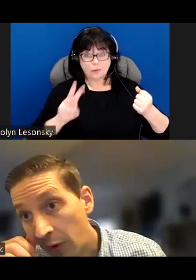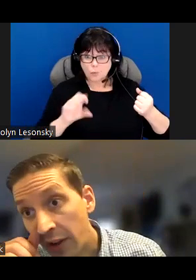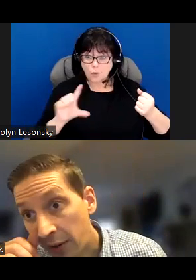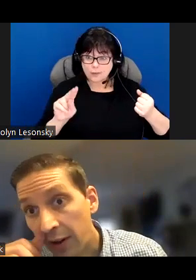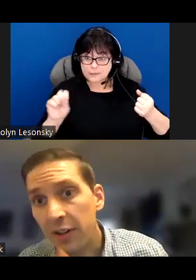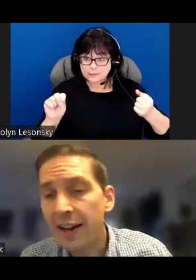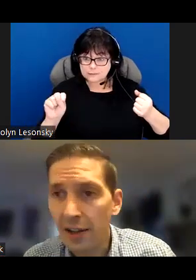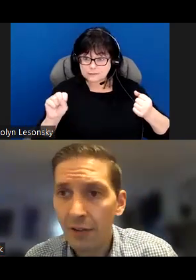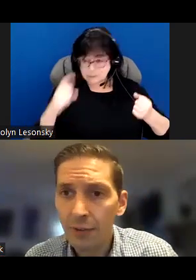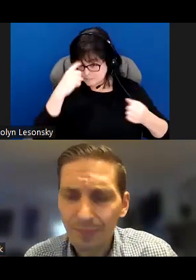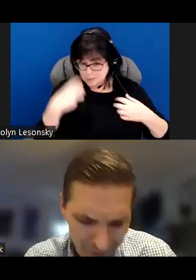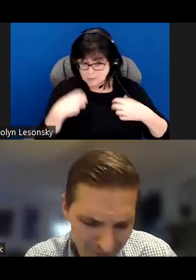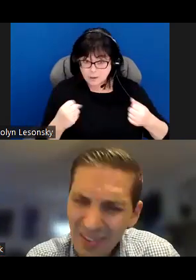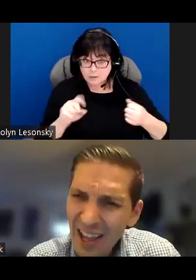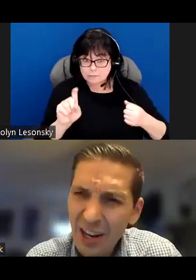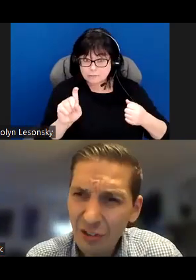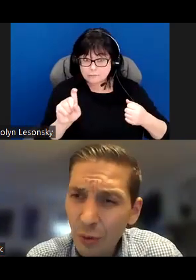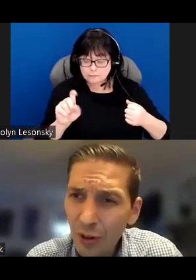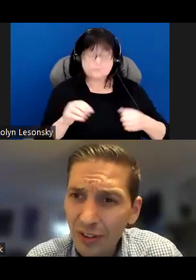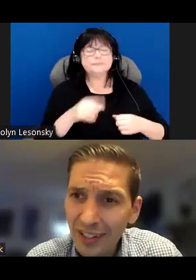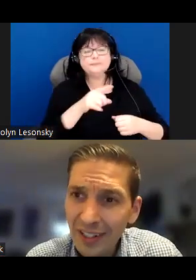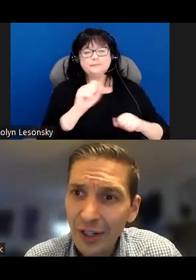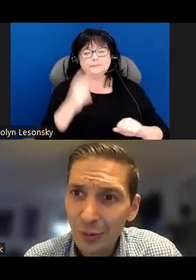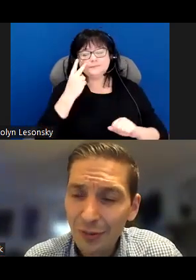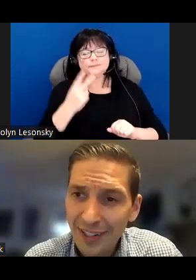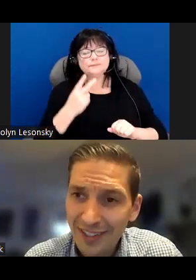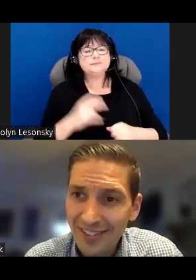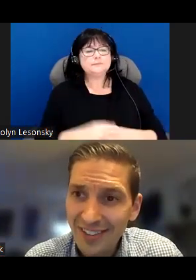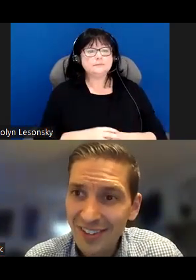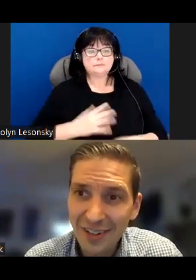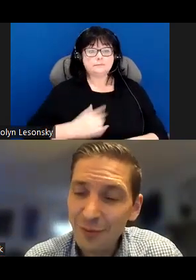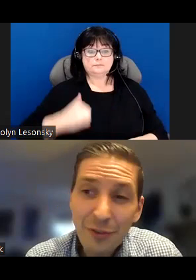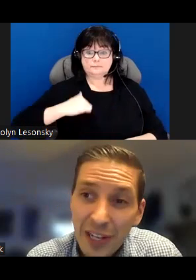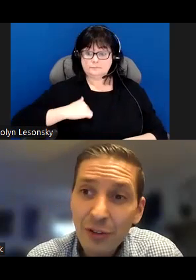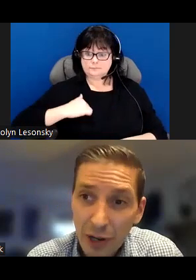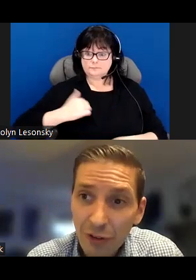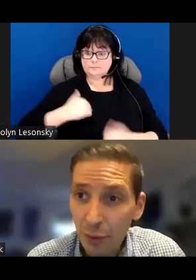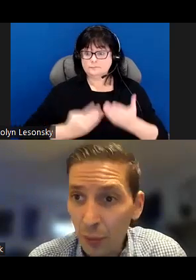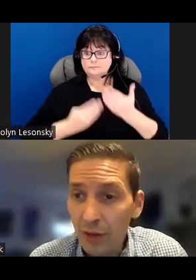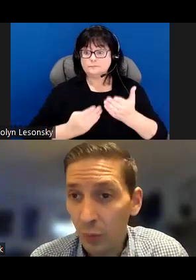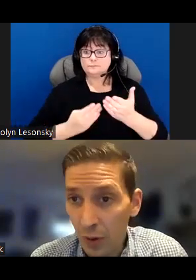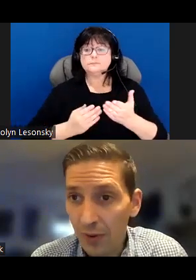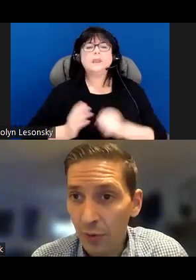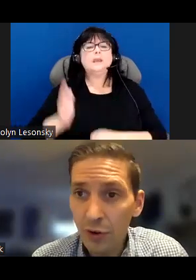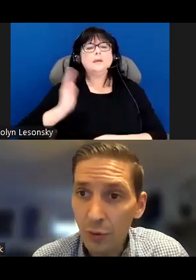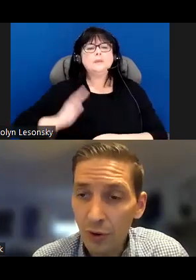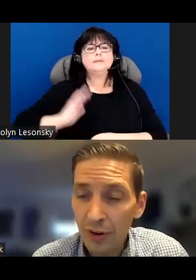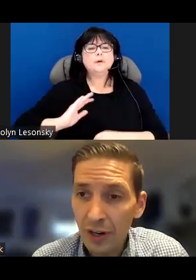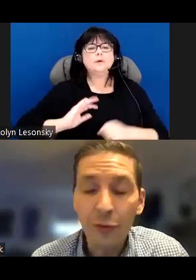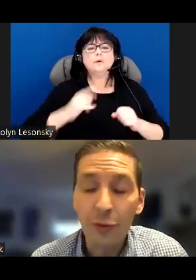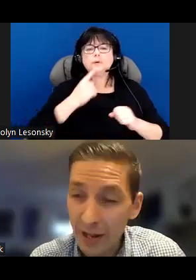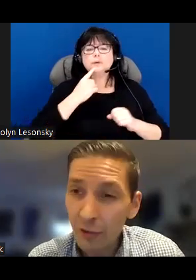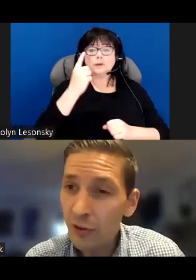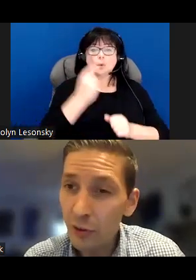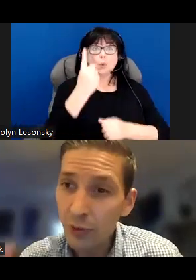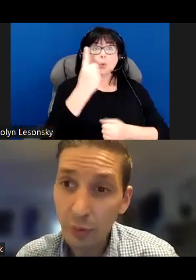their low-risk alcohol guidelines, and they historically reflected things like 15 drinks per week for women with no more,